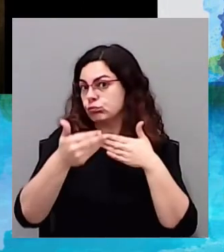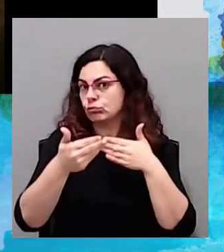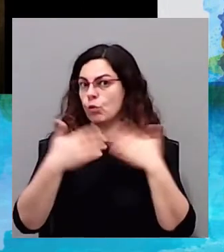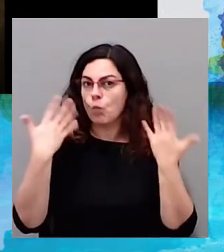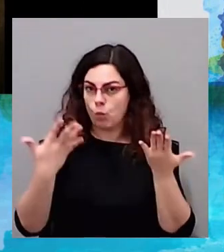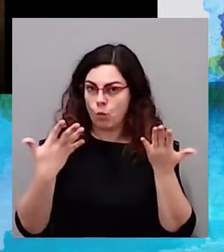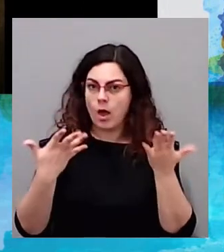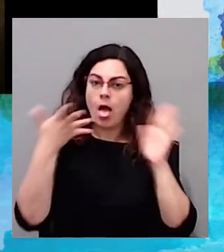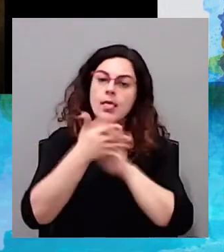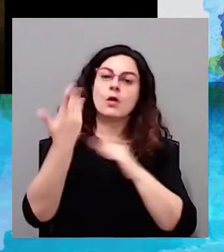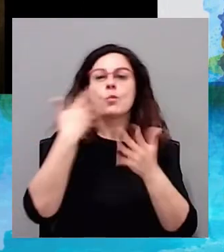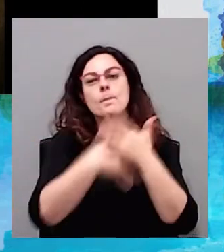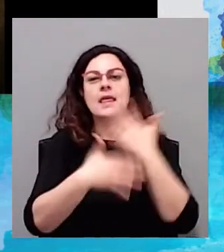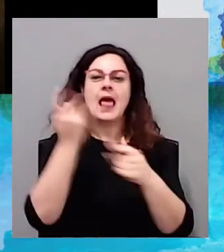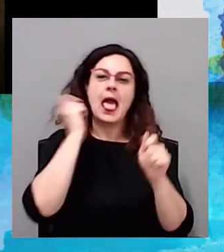was used